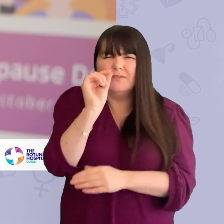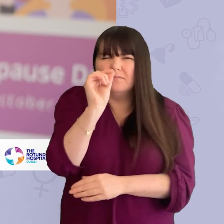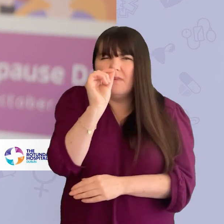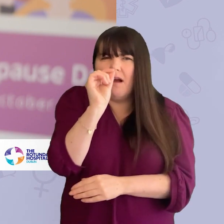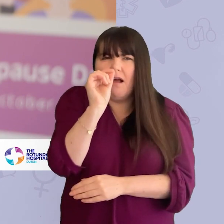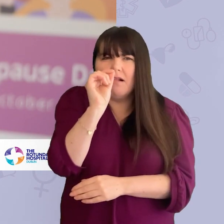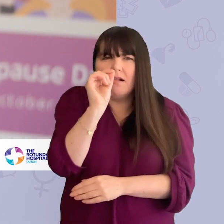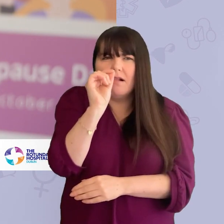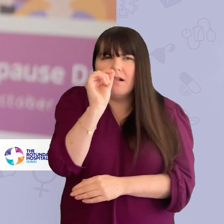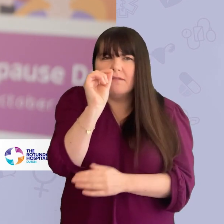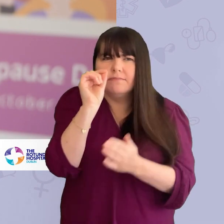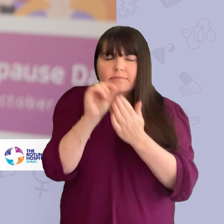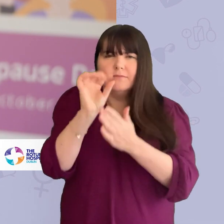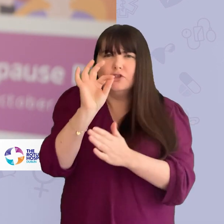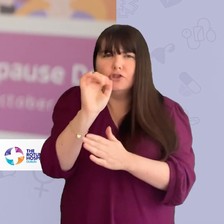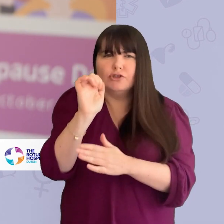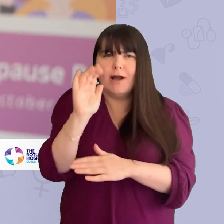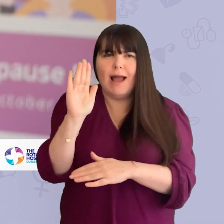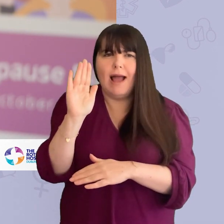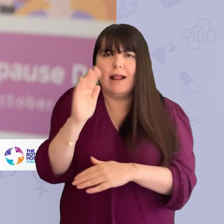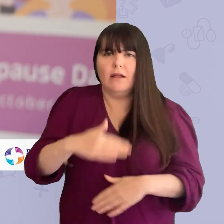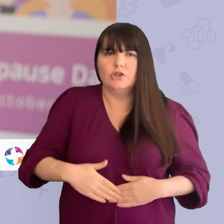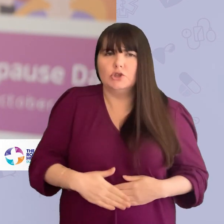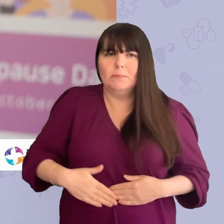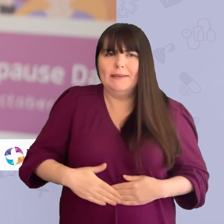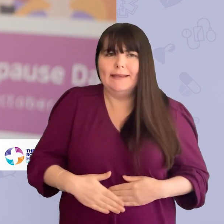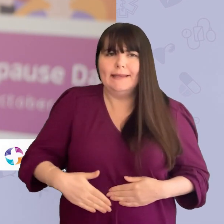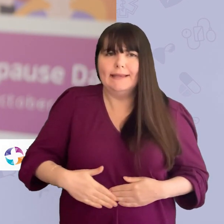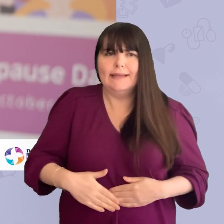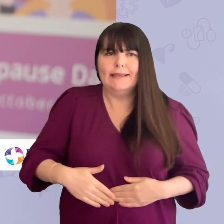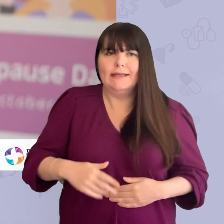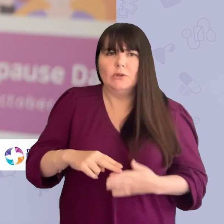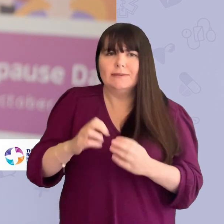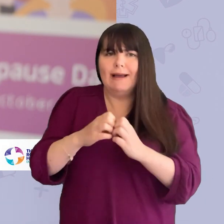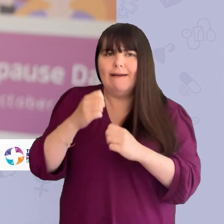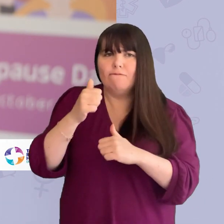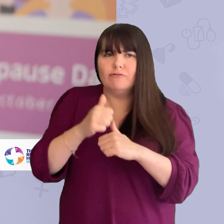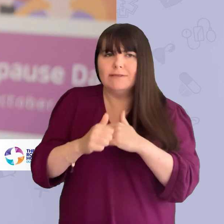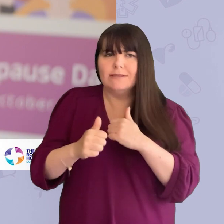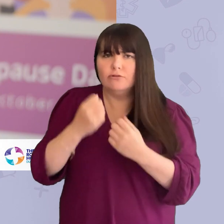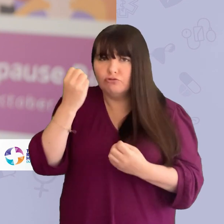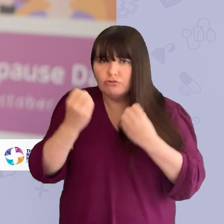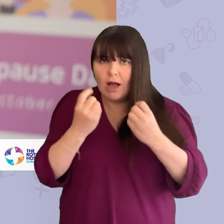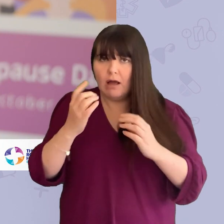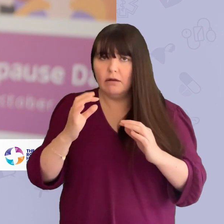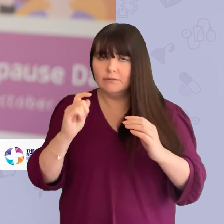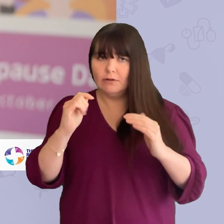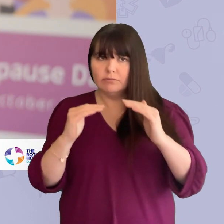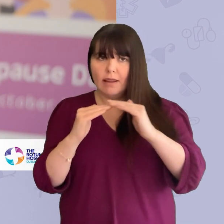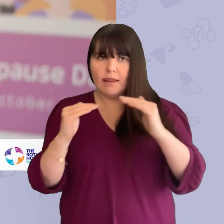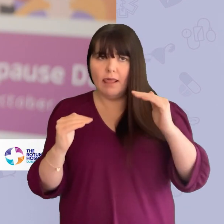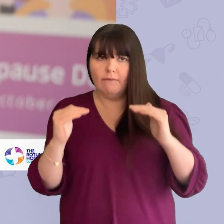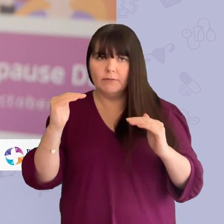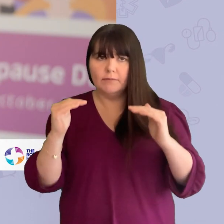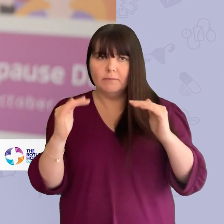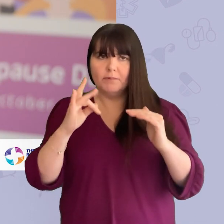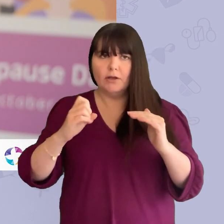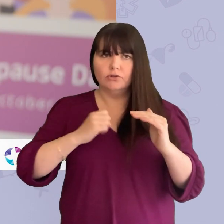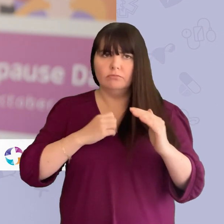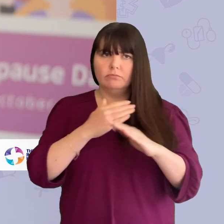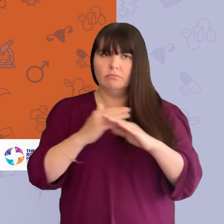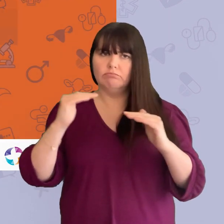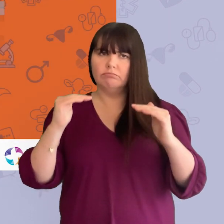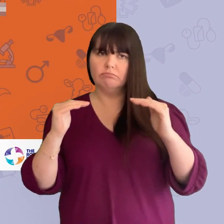to the stomach and it's used every day. We can check testosterone levels then before and after starting treatment to make sure that you're at the right